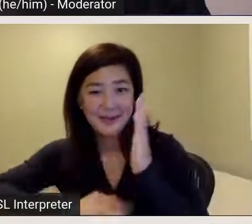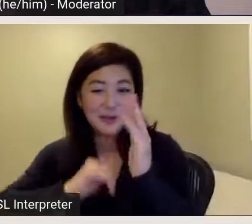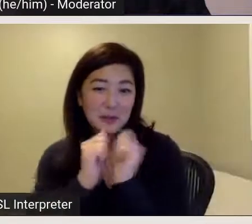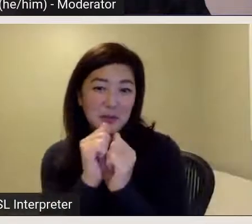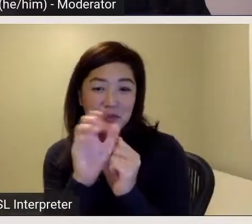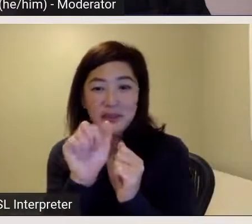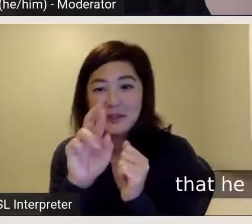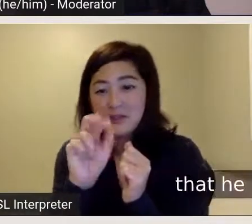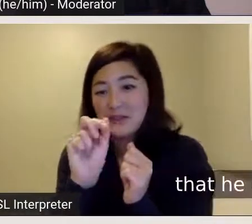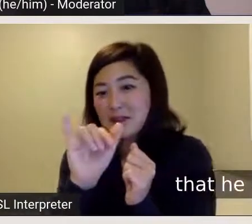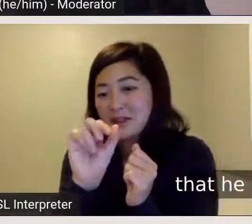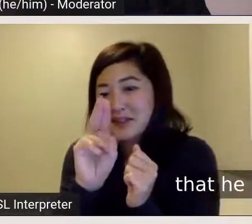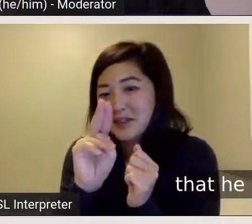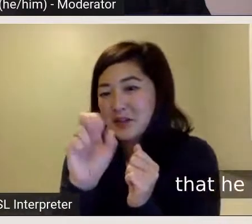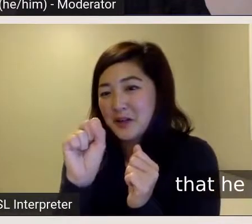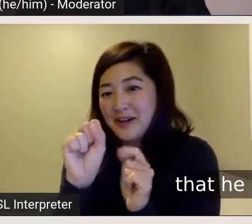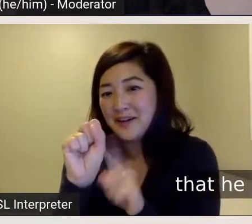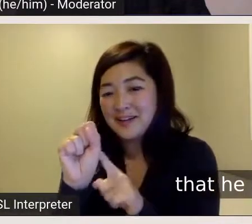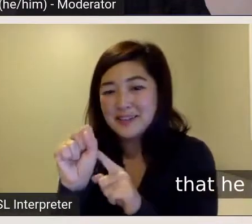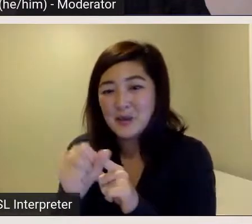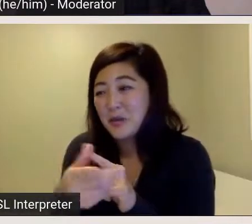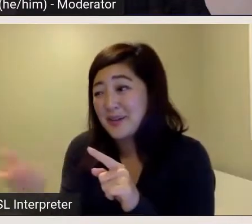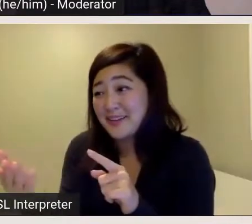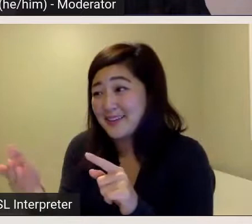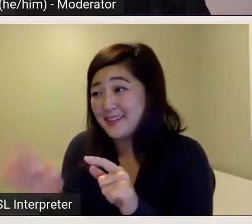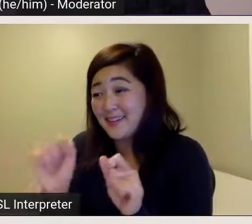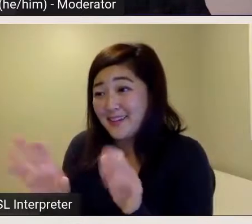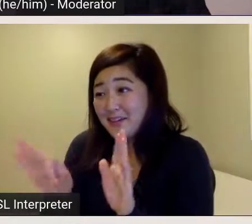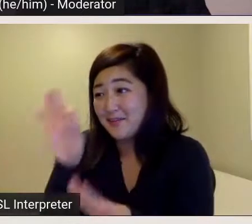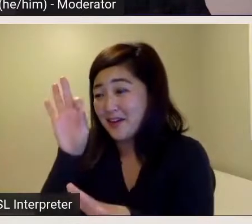the paints that he could find